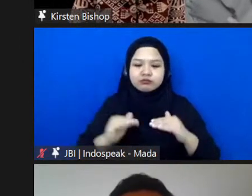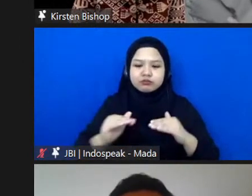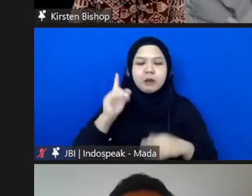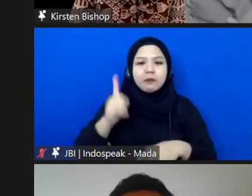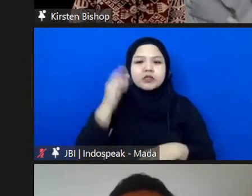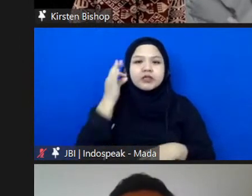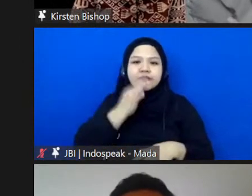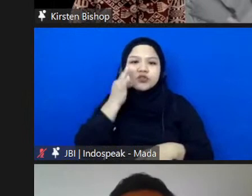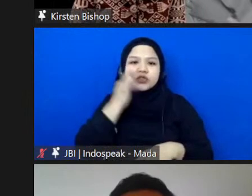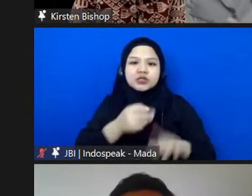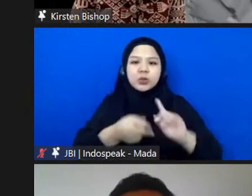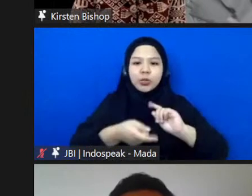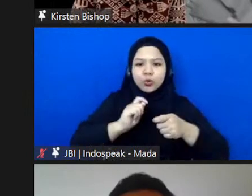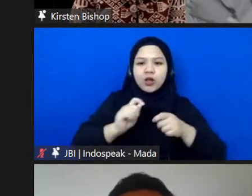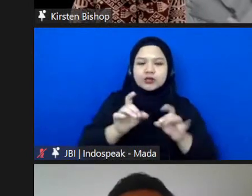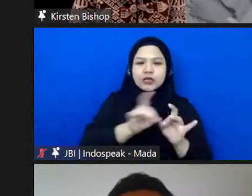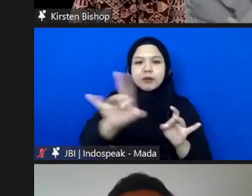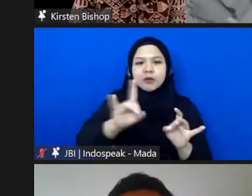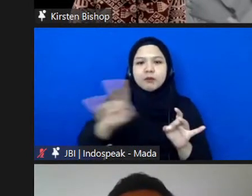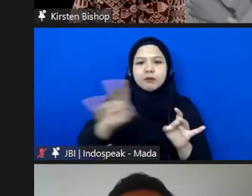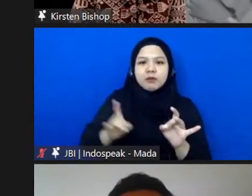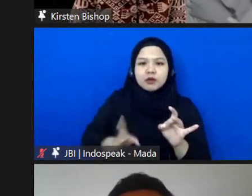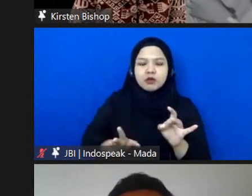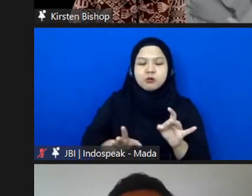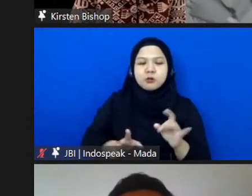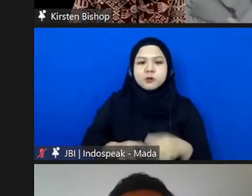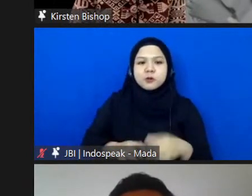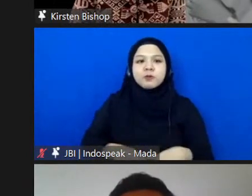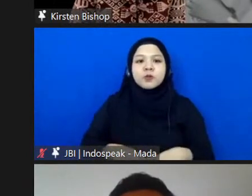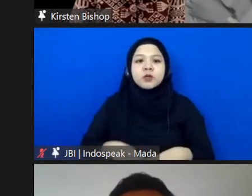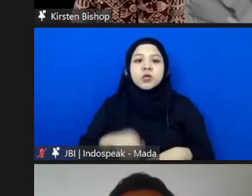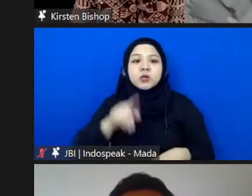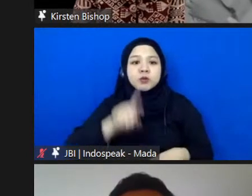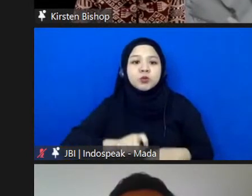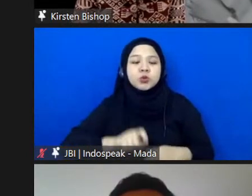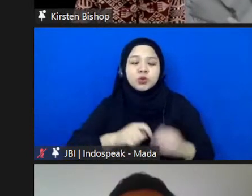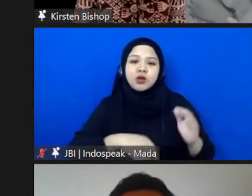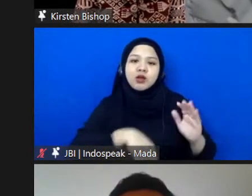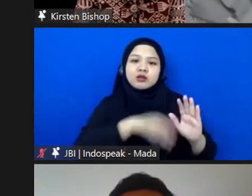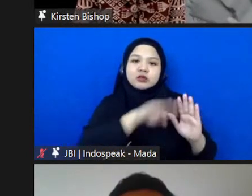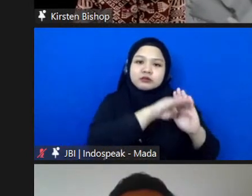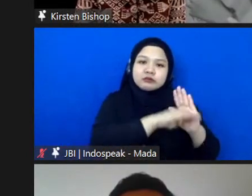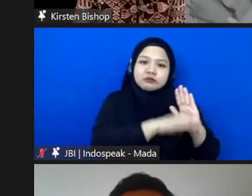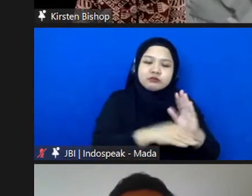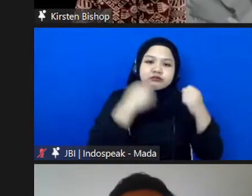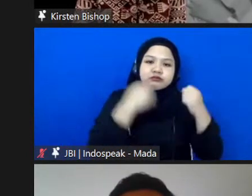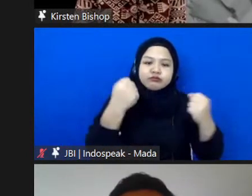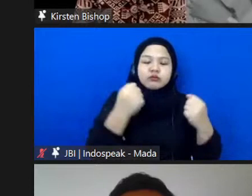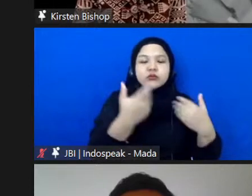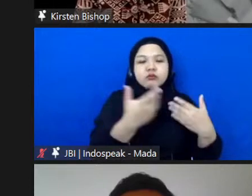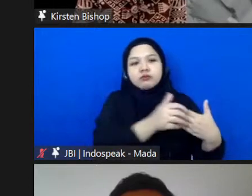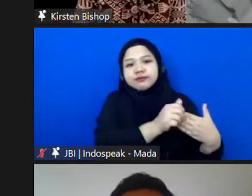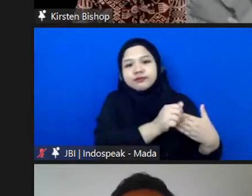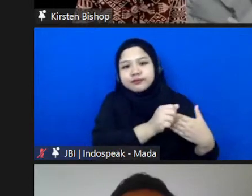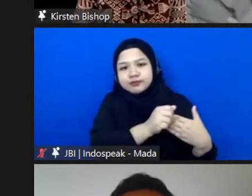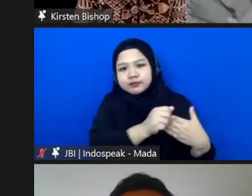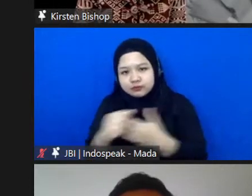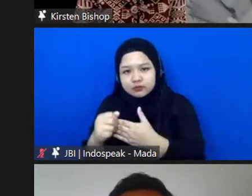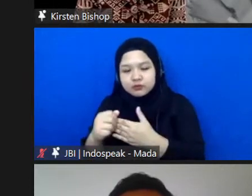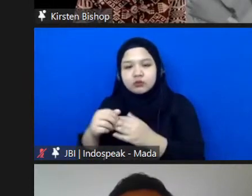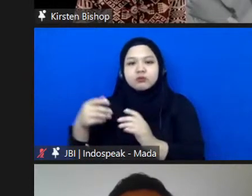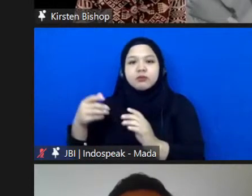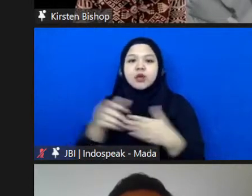again. And this will, strong policy guidance, strong policy direction